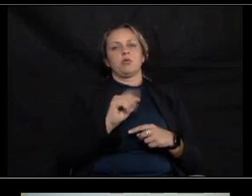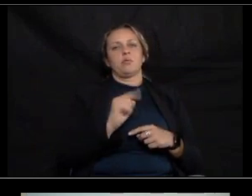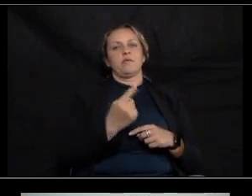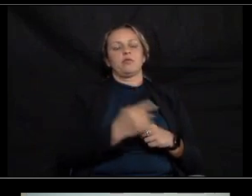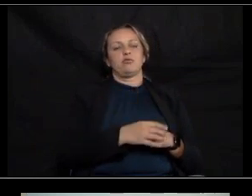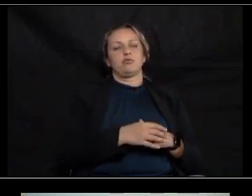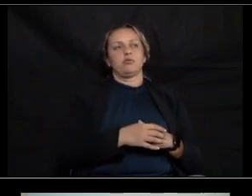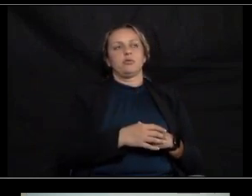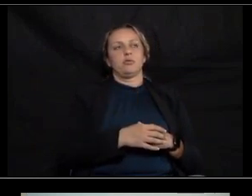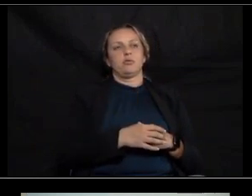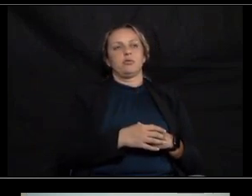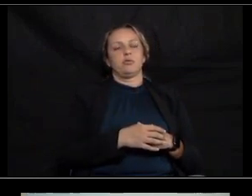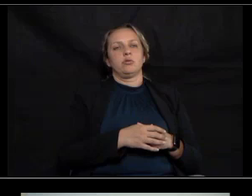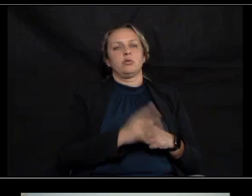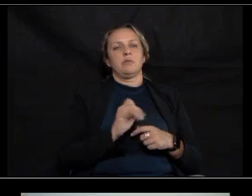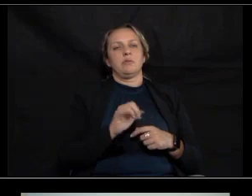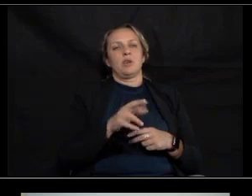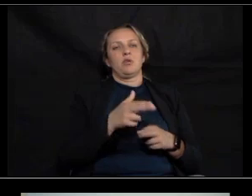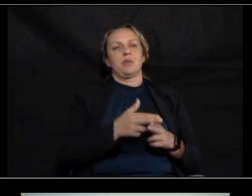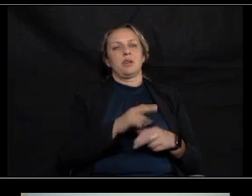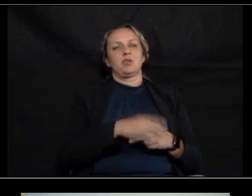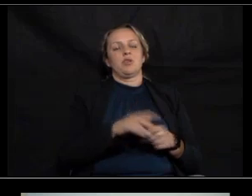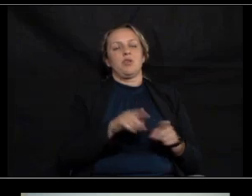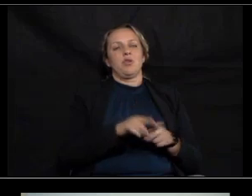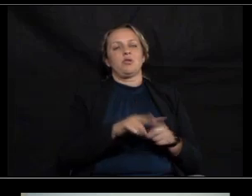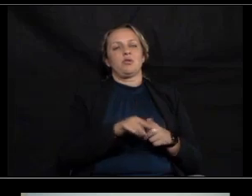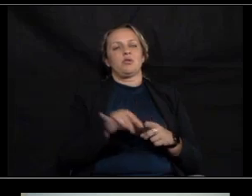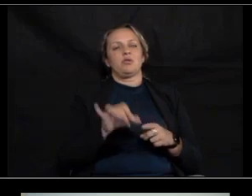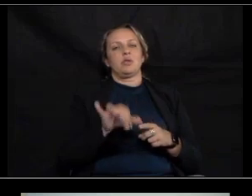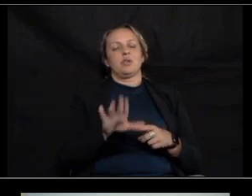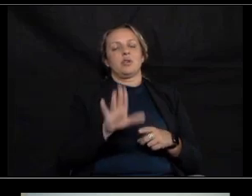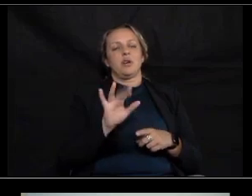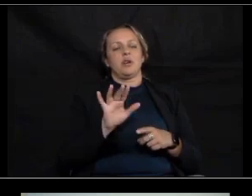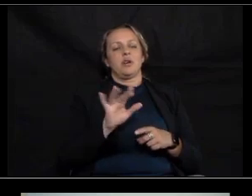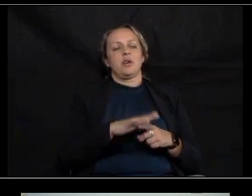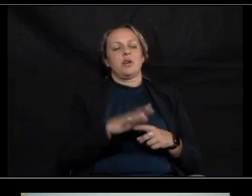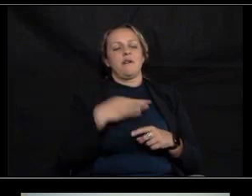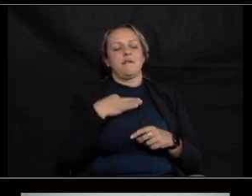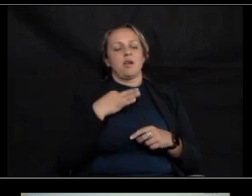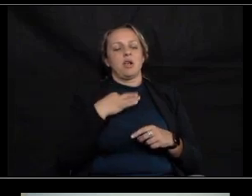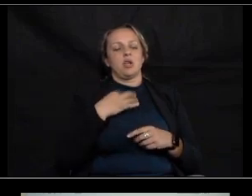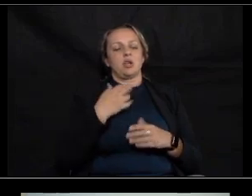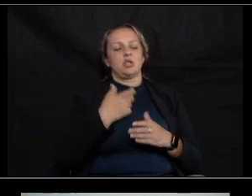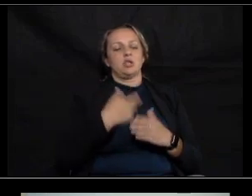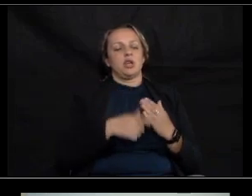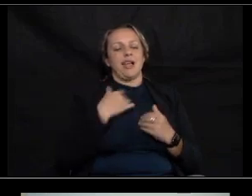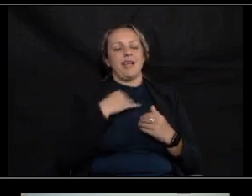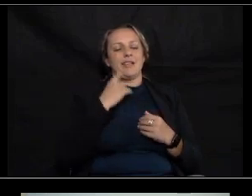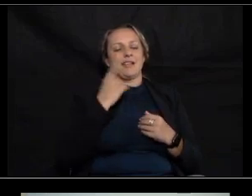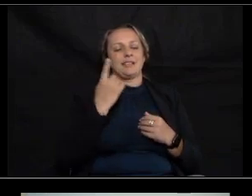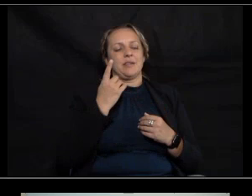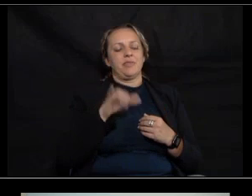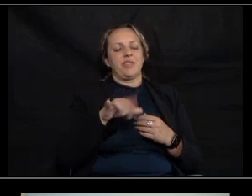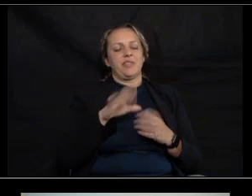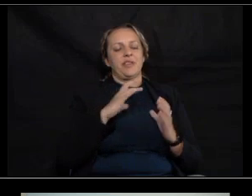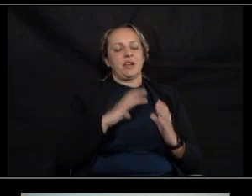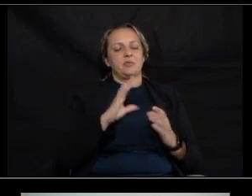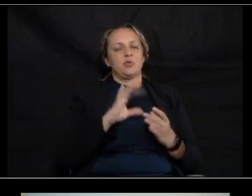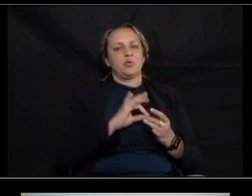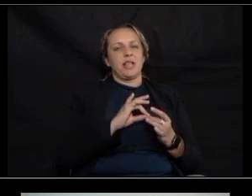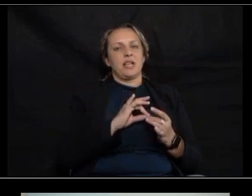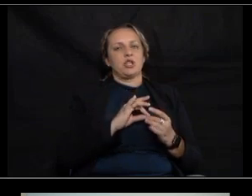1st. And Mayor, you mentioned also the voluntary charge. I think that's something that the Customer